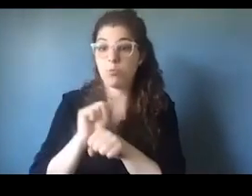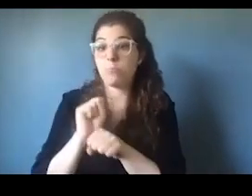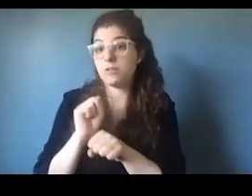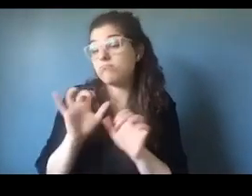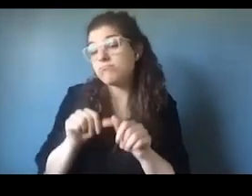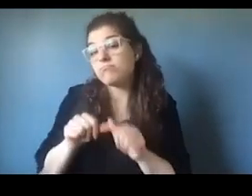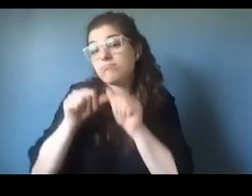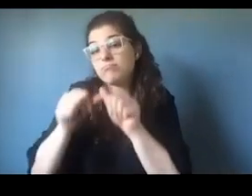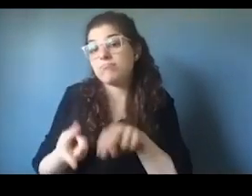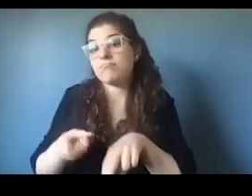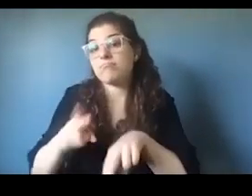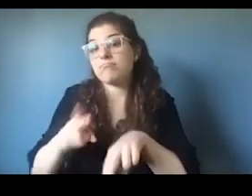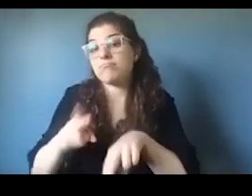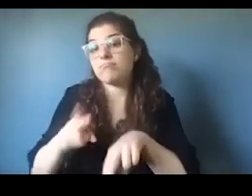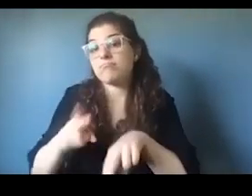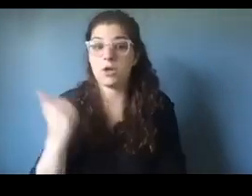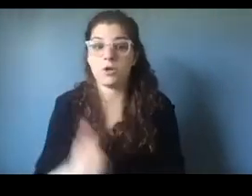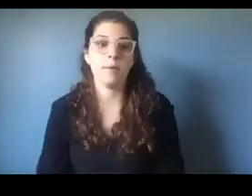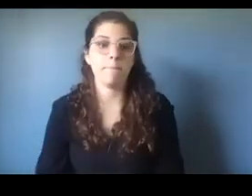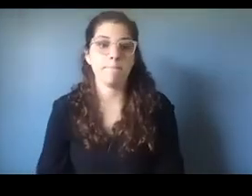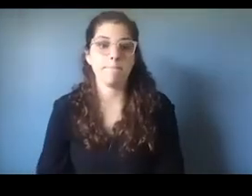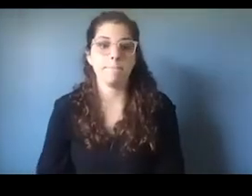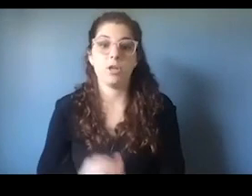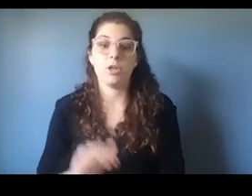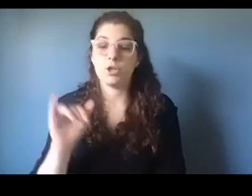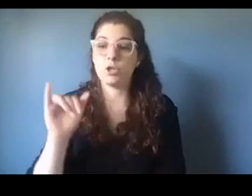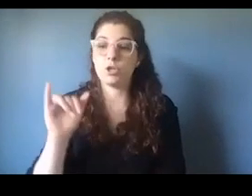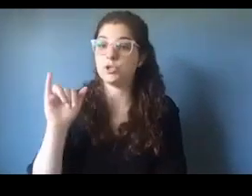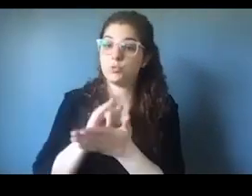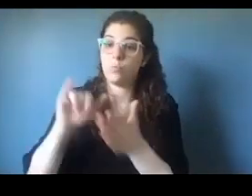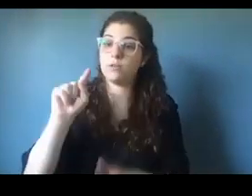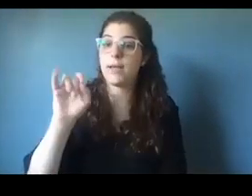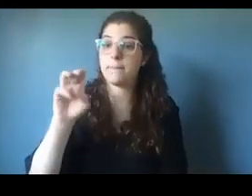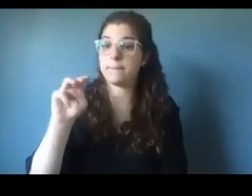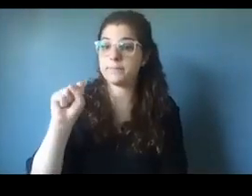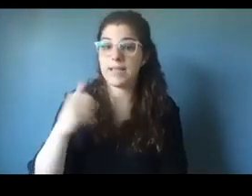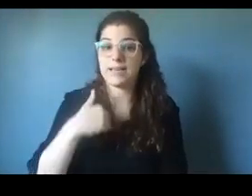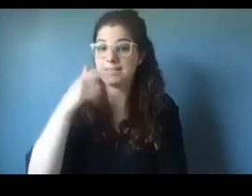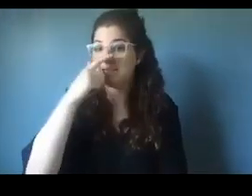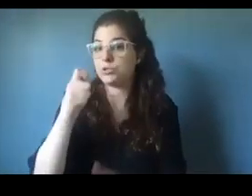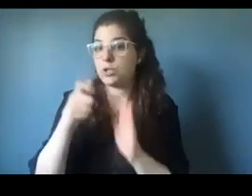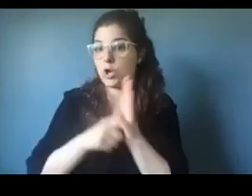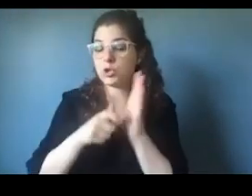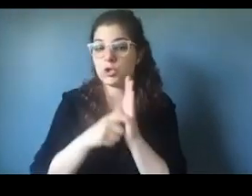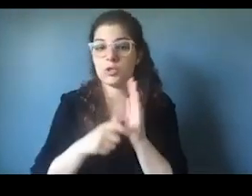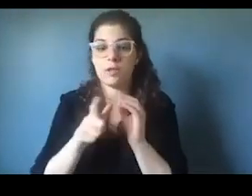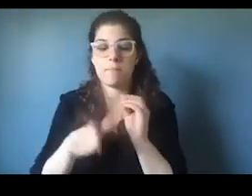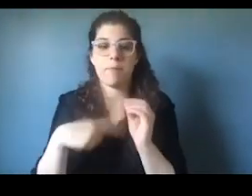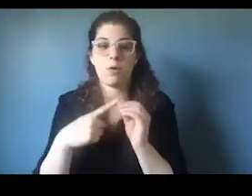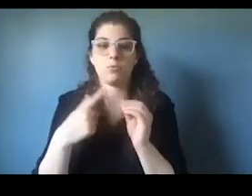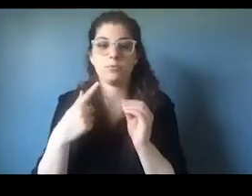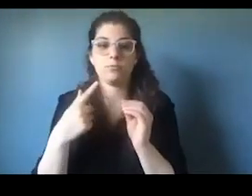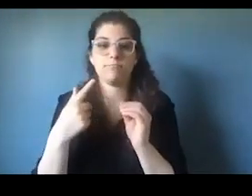continuing to recover. The New York Times ran an interesting article about just the lens of looking